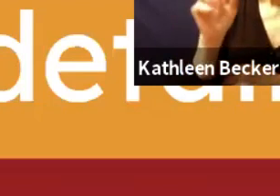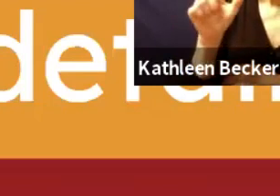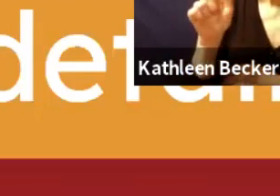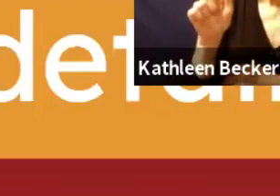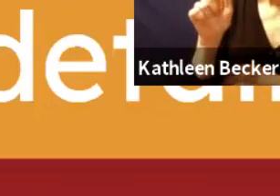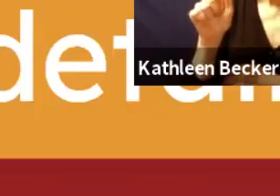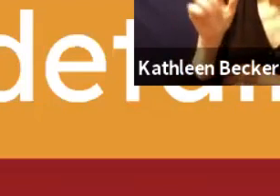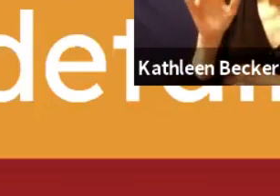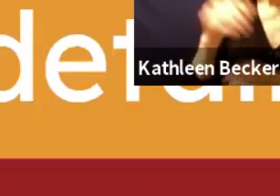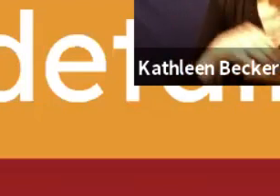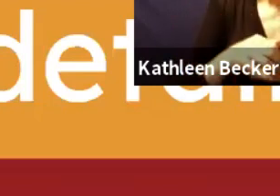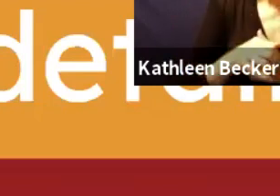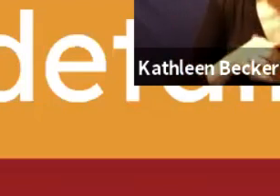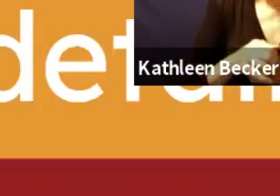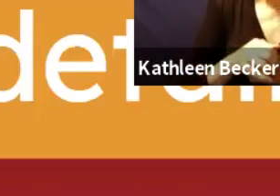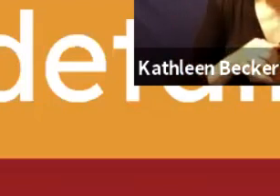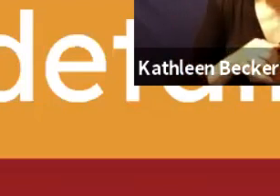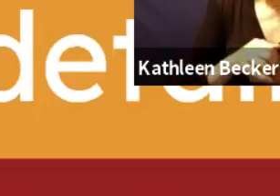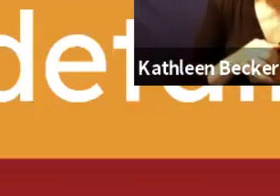bit.ly/RUSDFAM21.